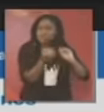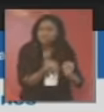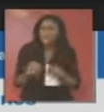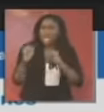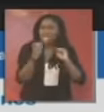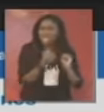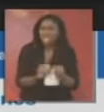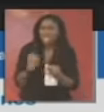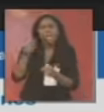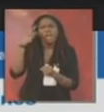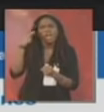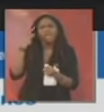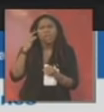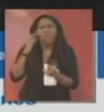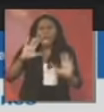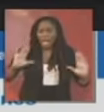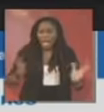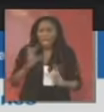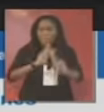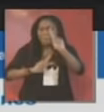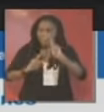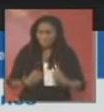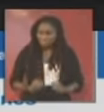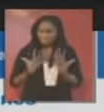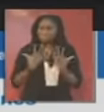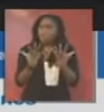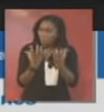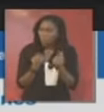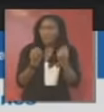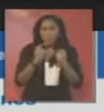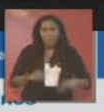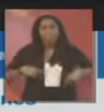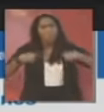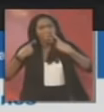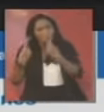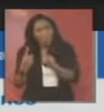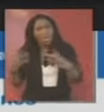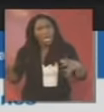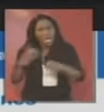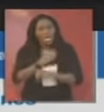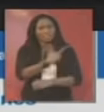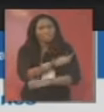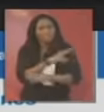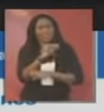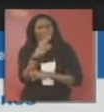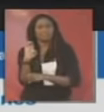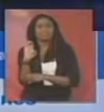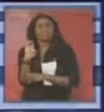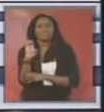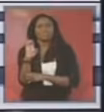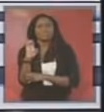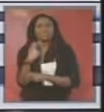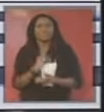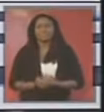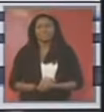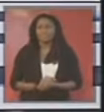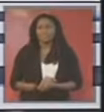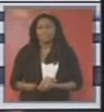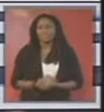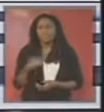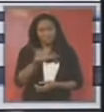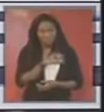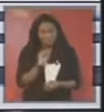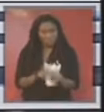uptake by the public. As I said before, it was submitted just Friday to the CMO and is ready for use by the NITAG, by the